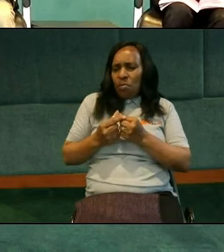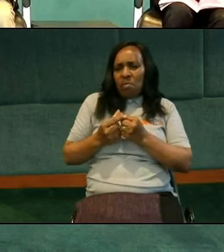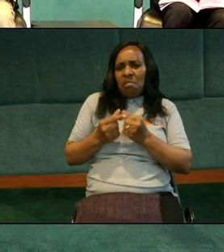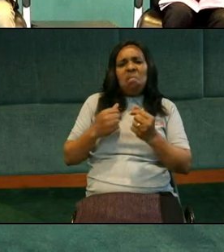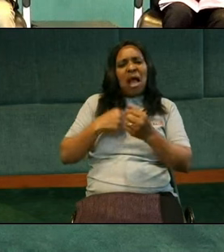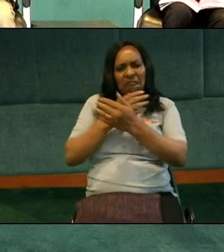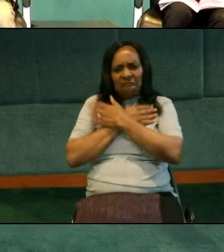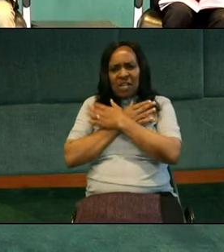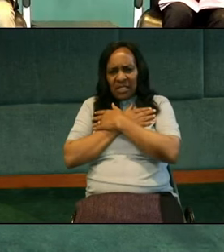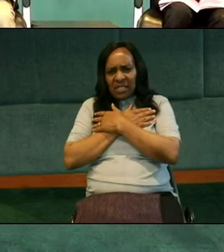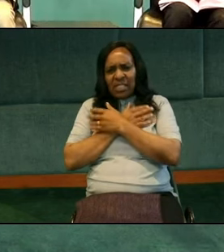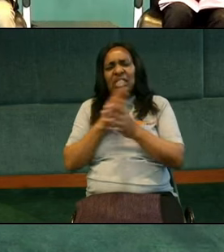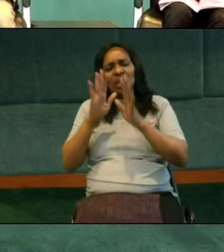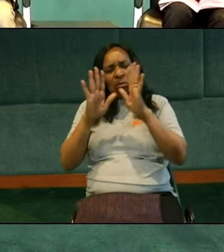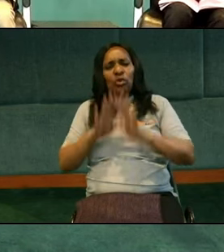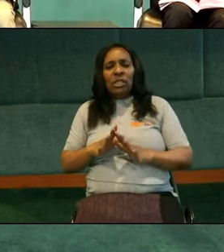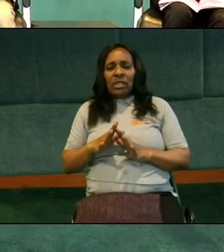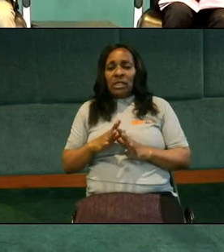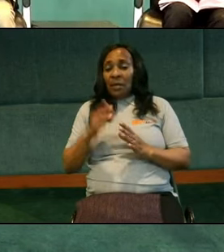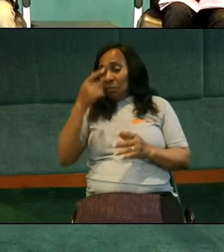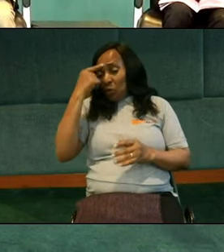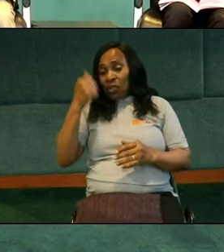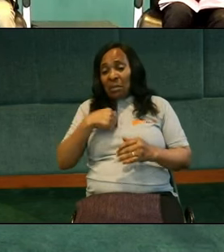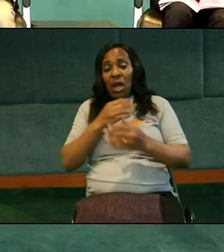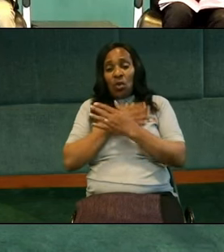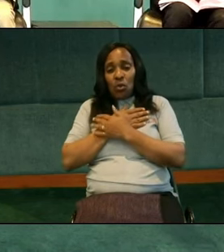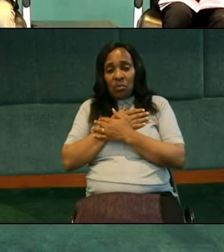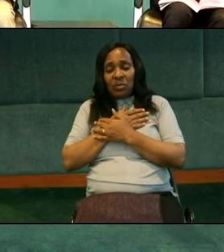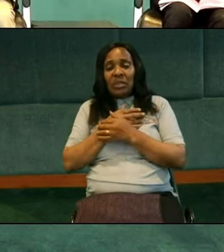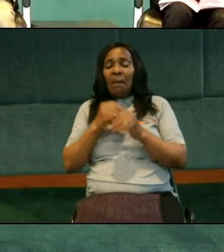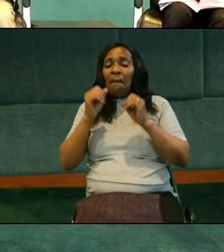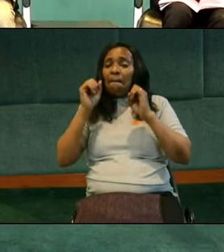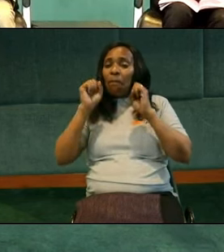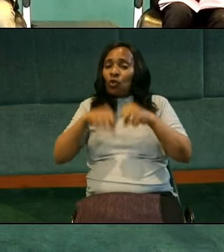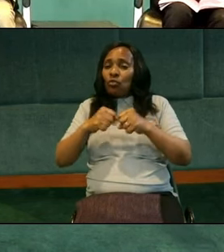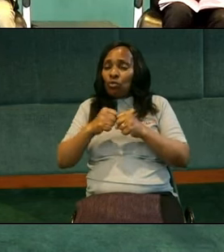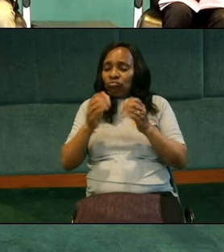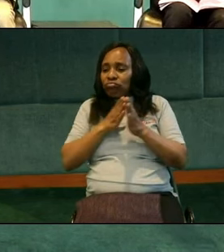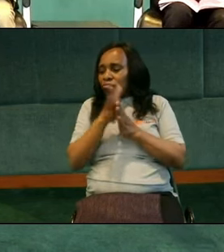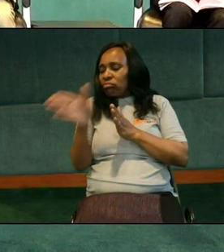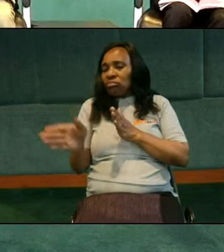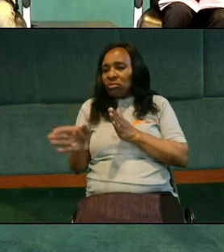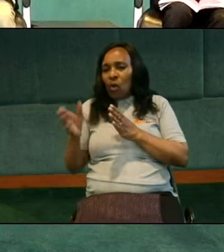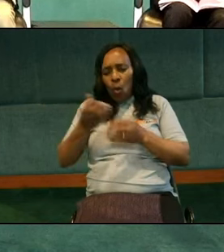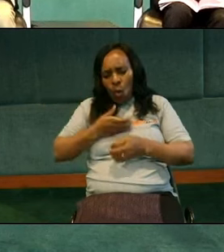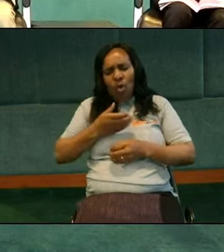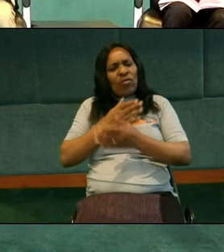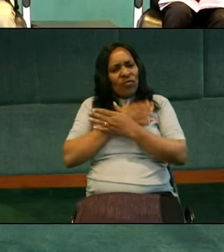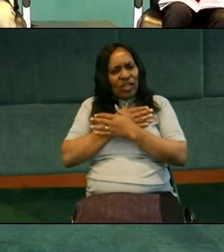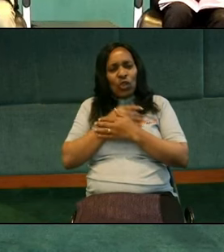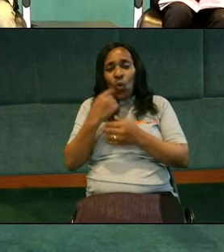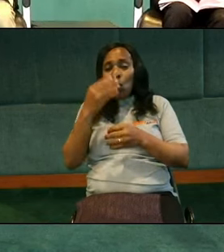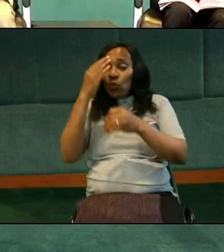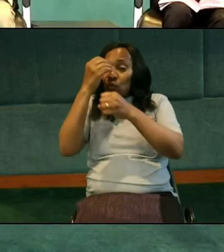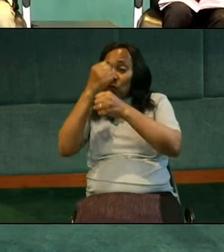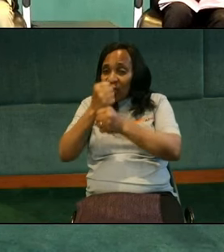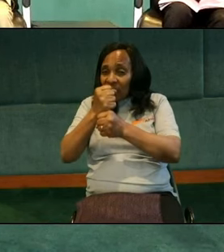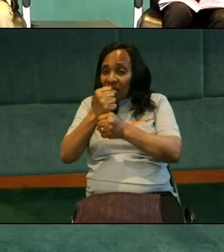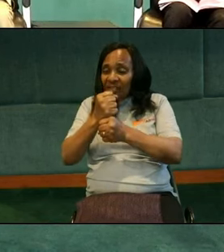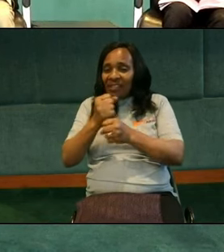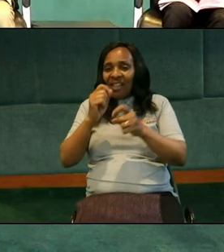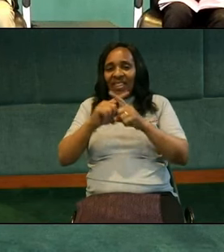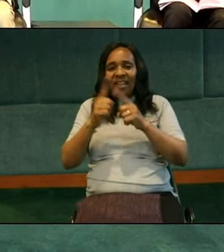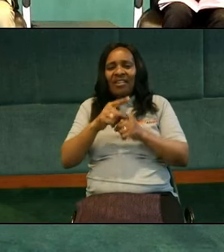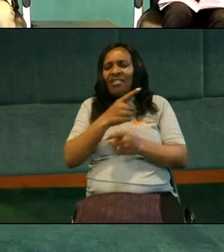main factors. Because with peer pressure, you're led astray by your own friends who you trust. Yes.